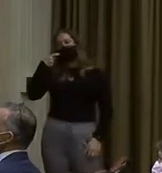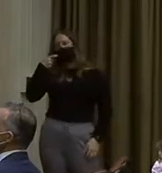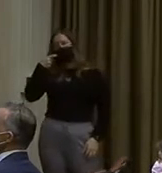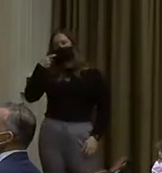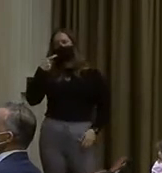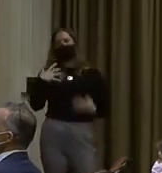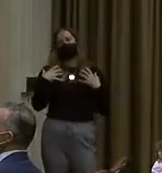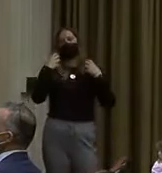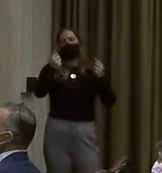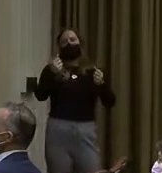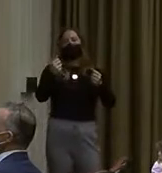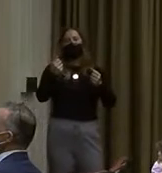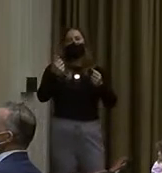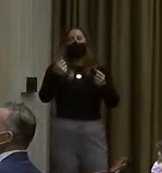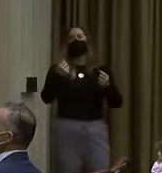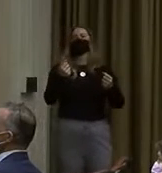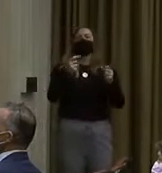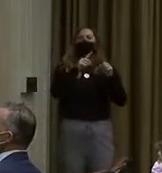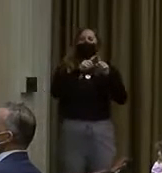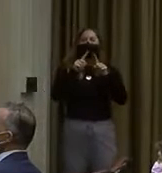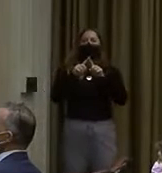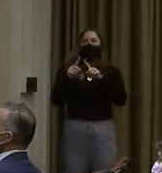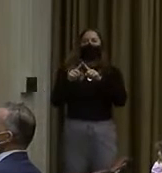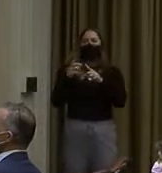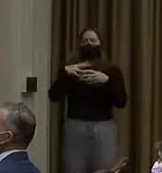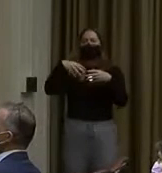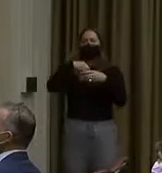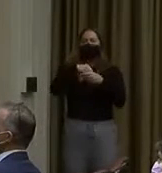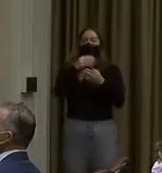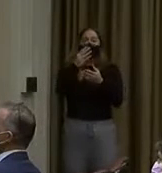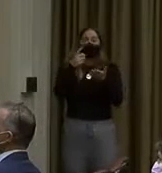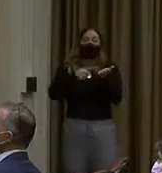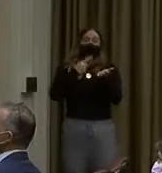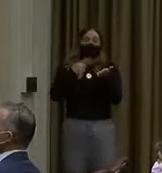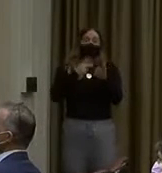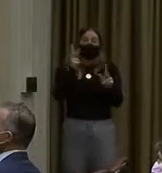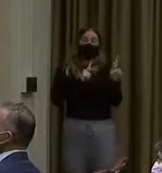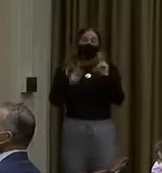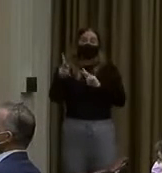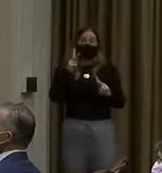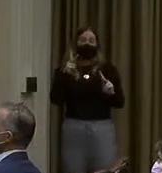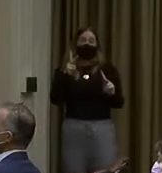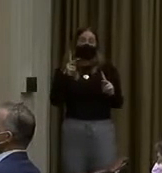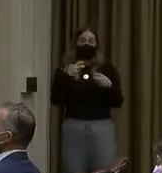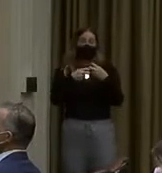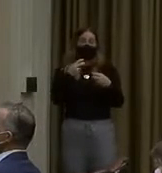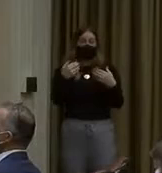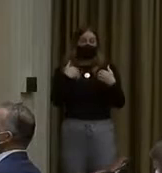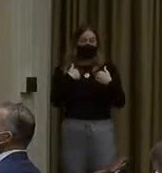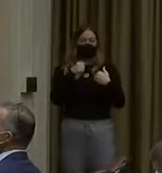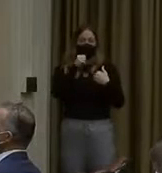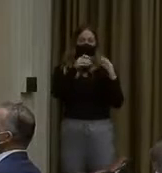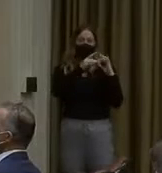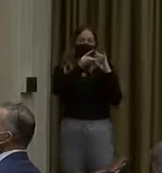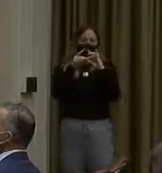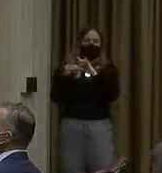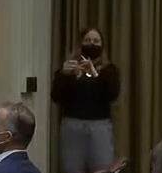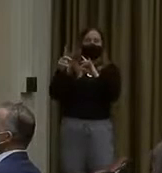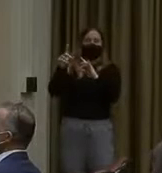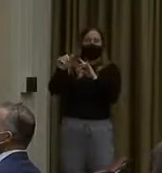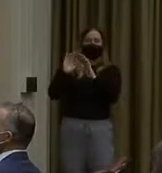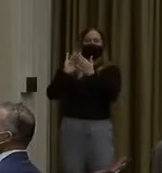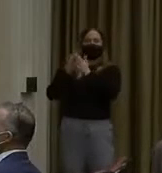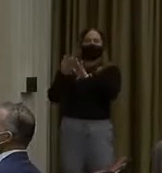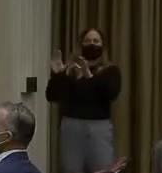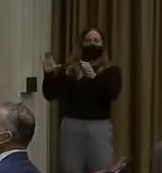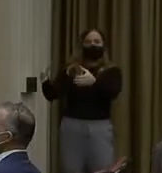health conditions under there. Sometimes people with those conditions or situations don't situate themselves with the disability community,